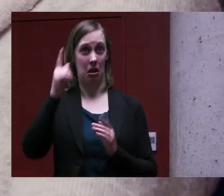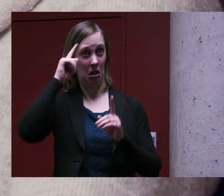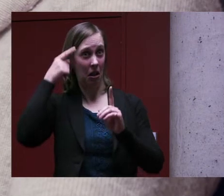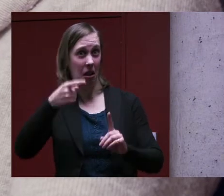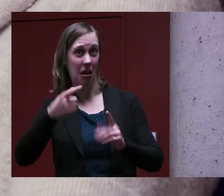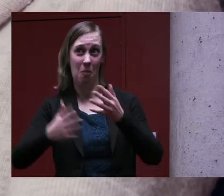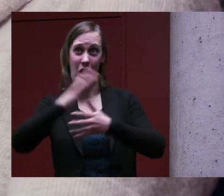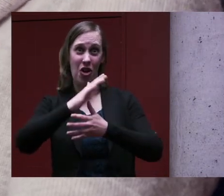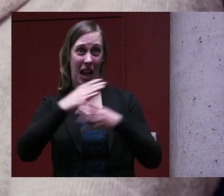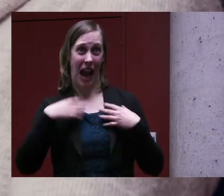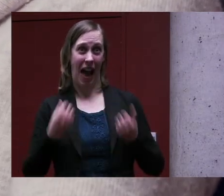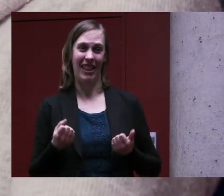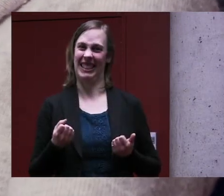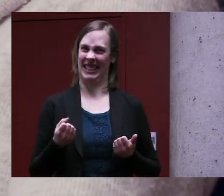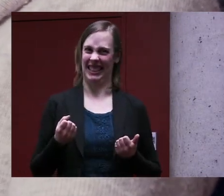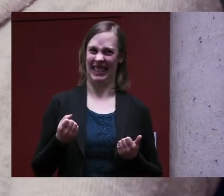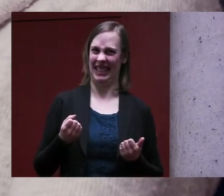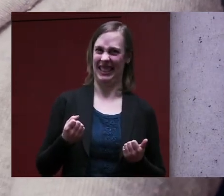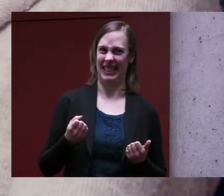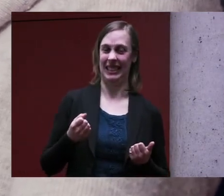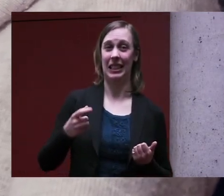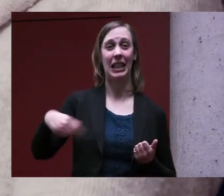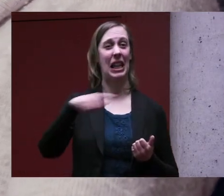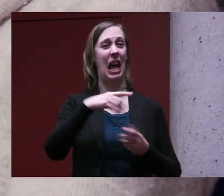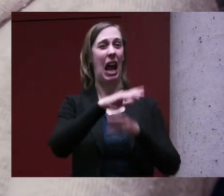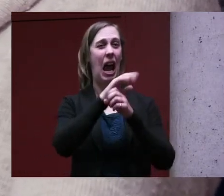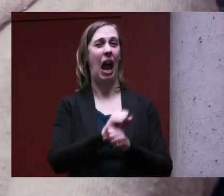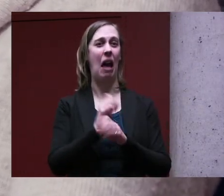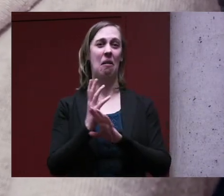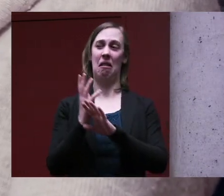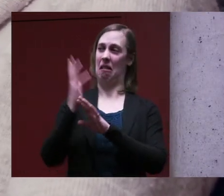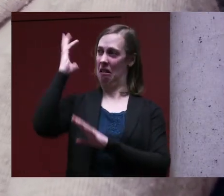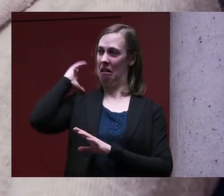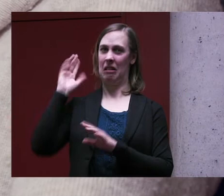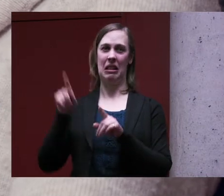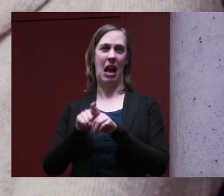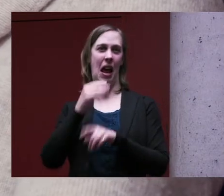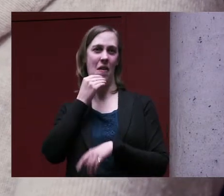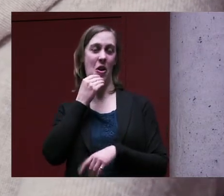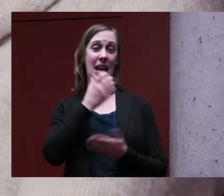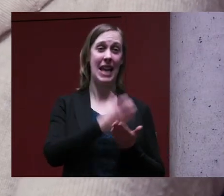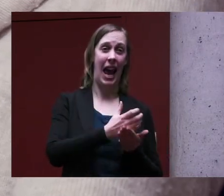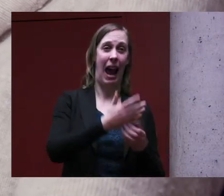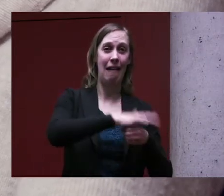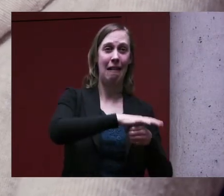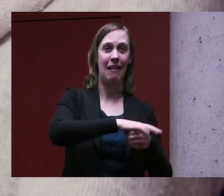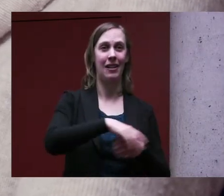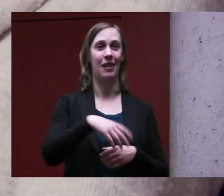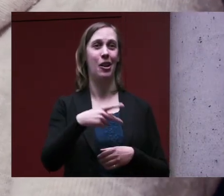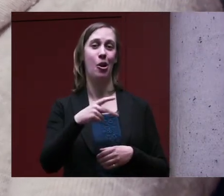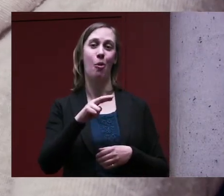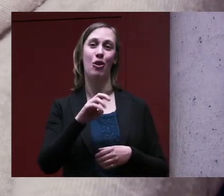their priority. They're using canned food, preserves, carbohydrates,